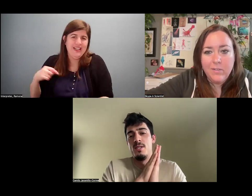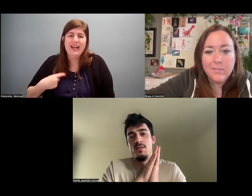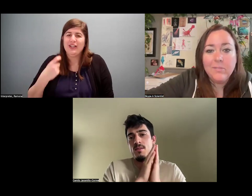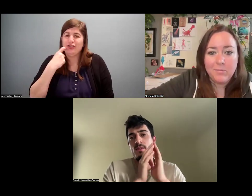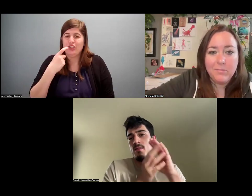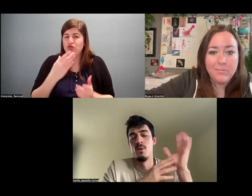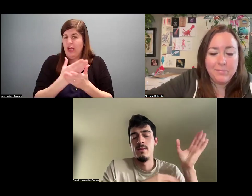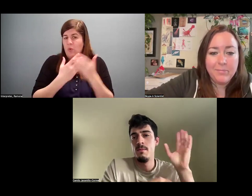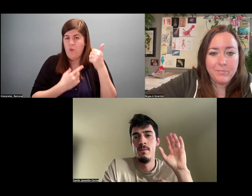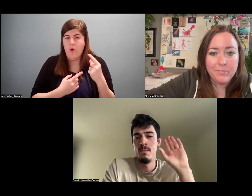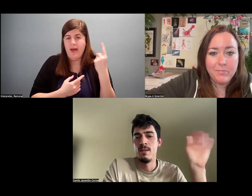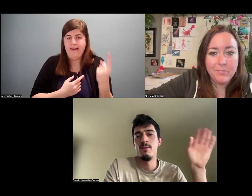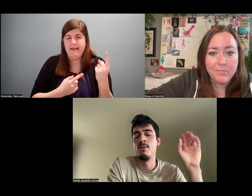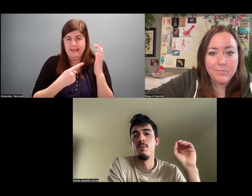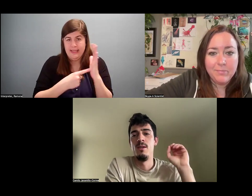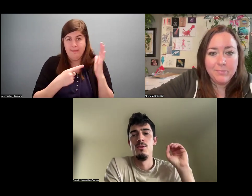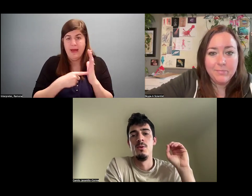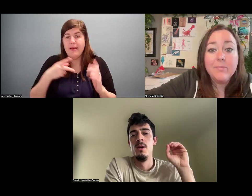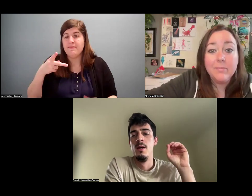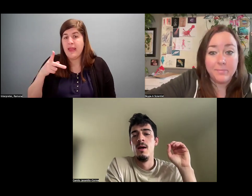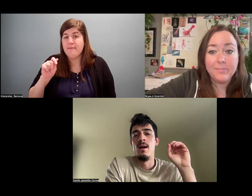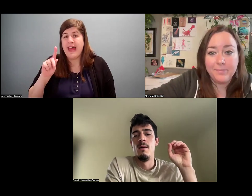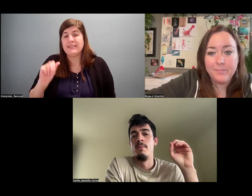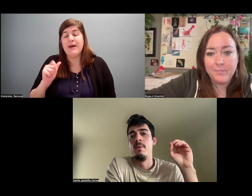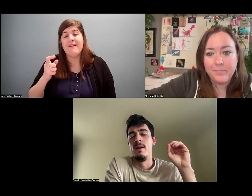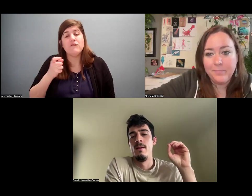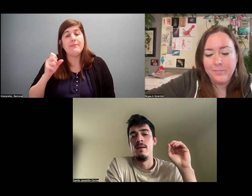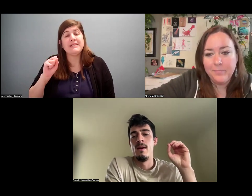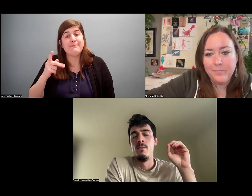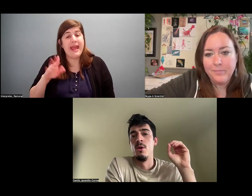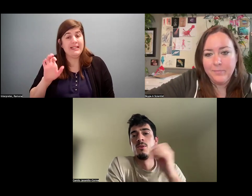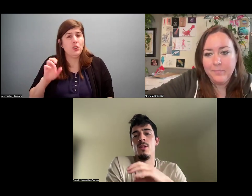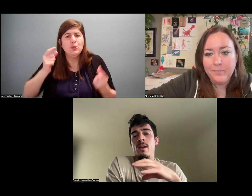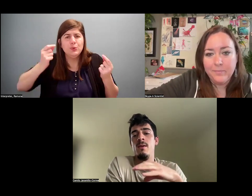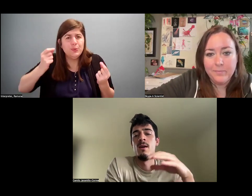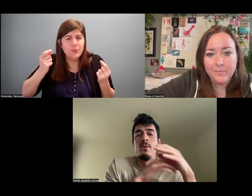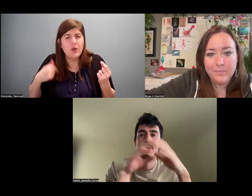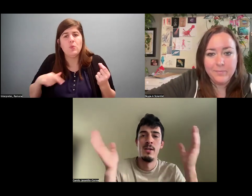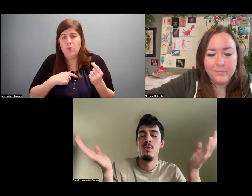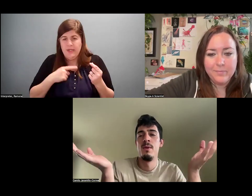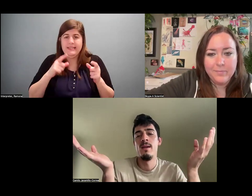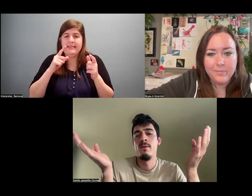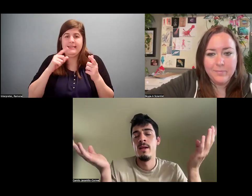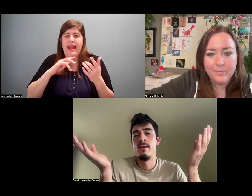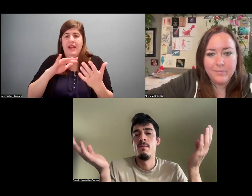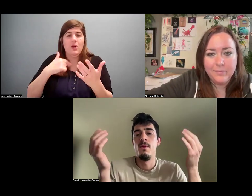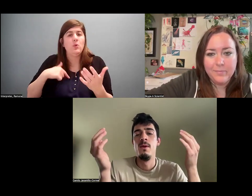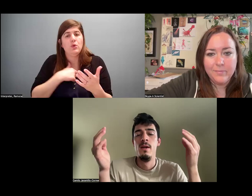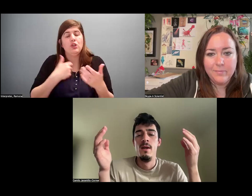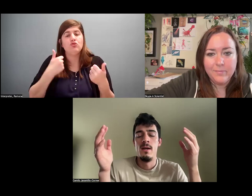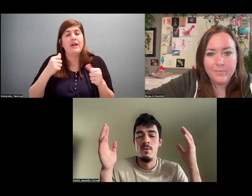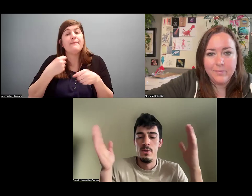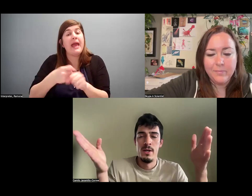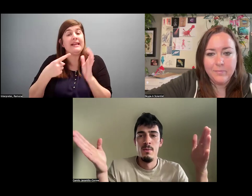application, which is what plasmas from space do. But we also study. We're trying to make like one